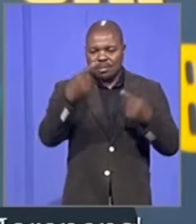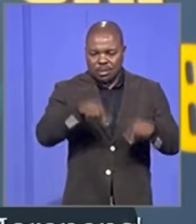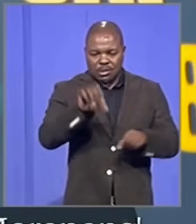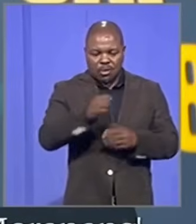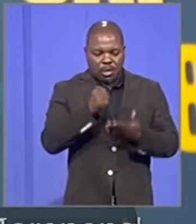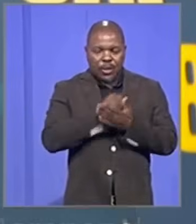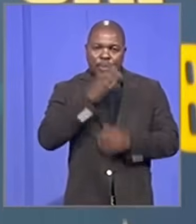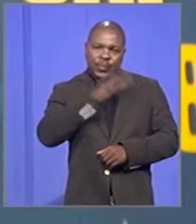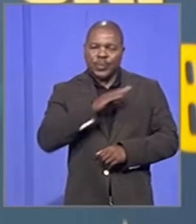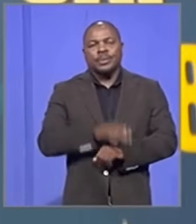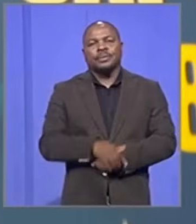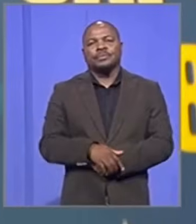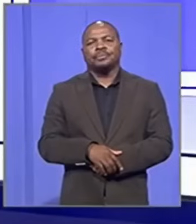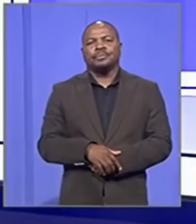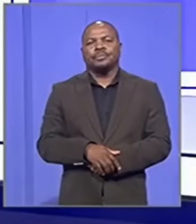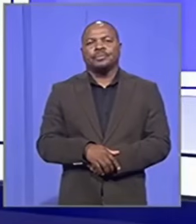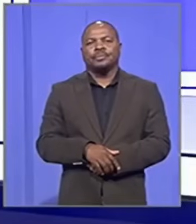illegally.